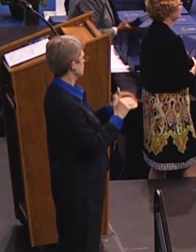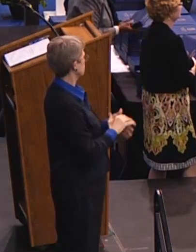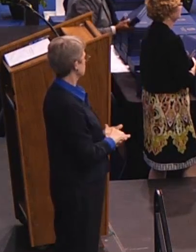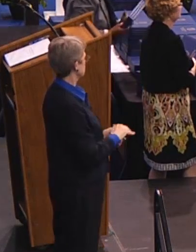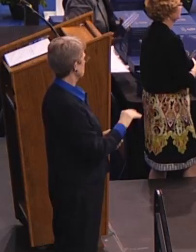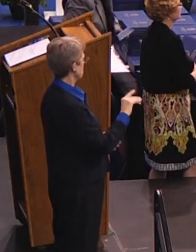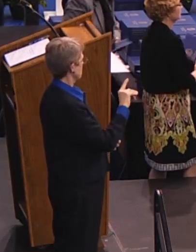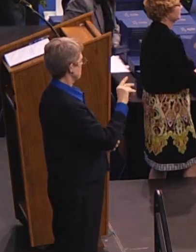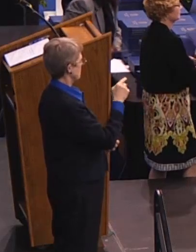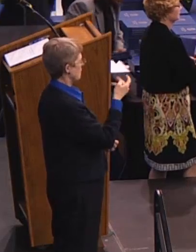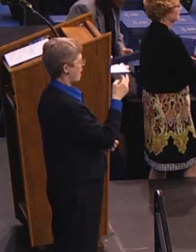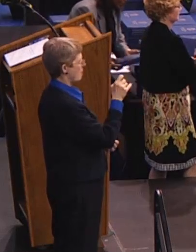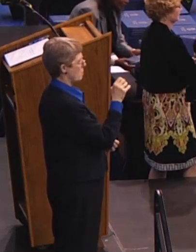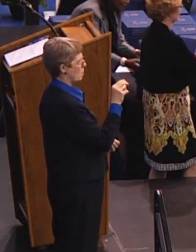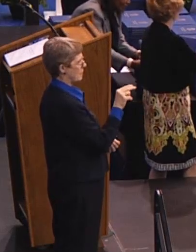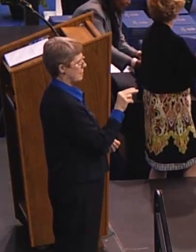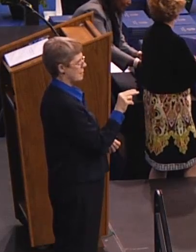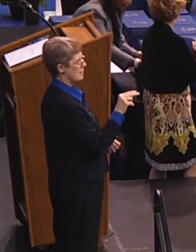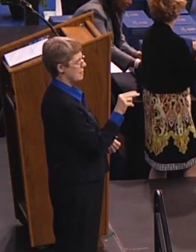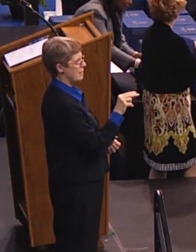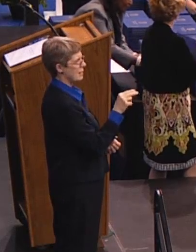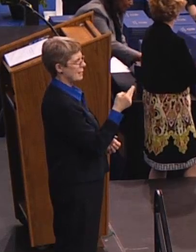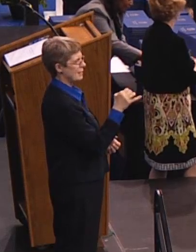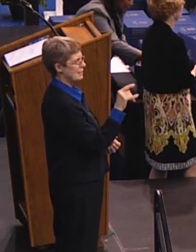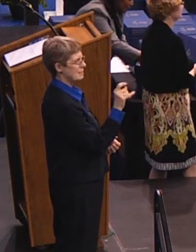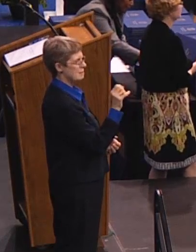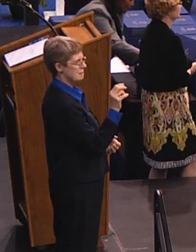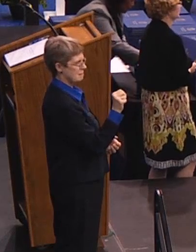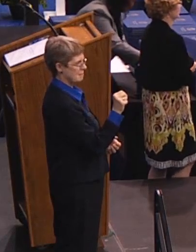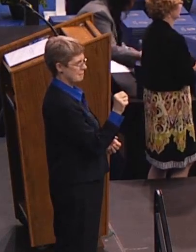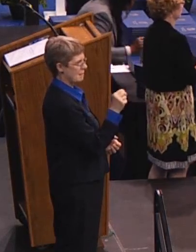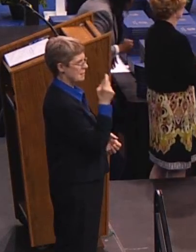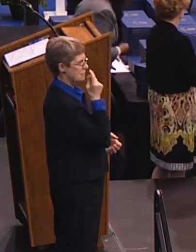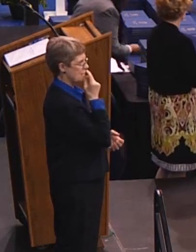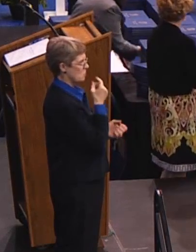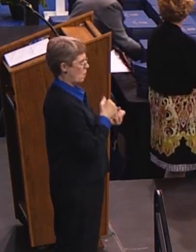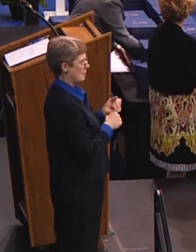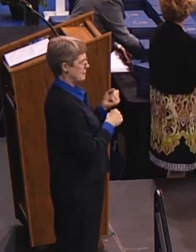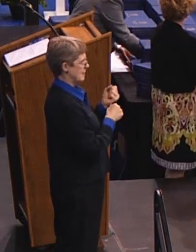Catherine Amanda Heaton, dental assisting.